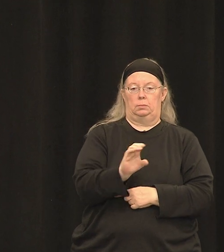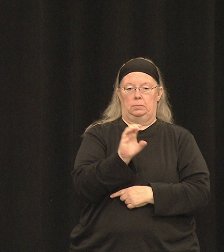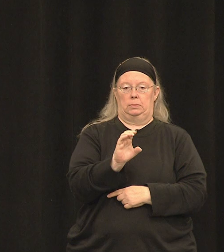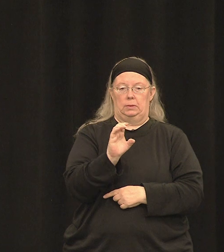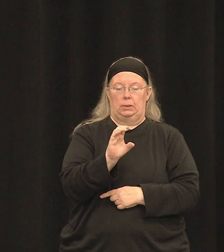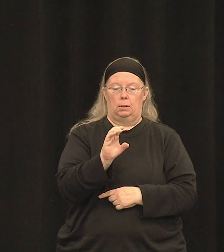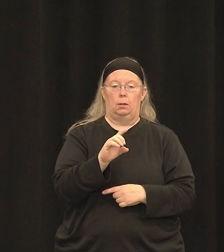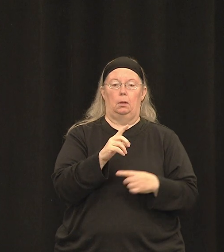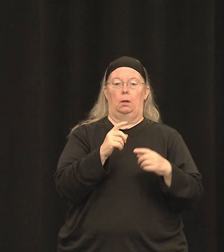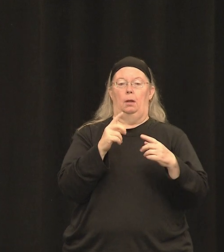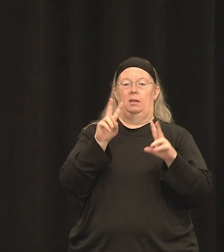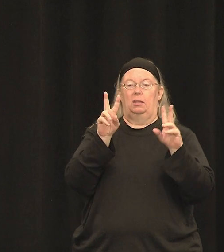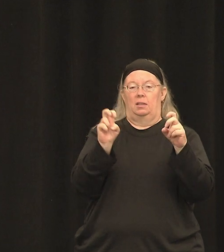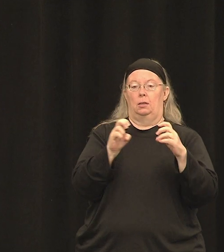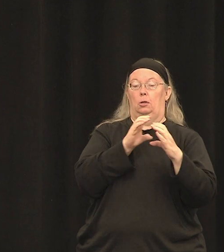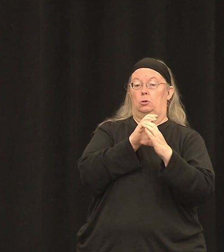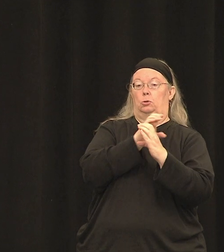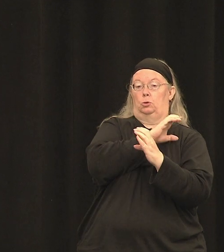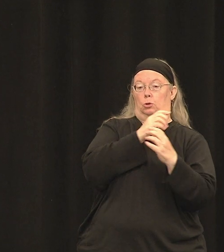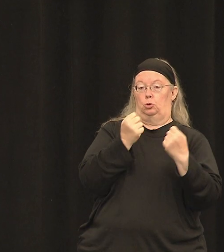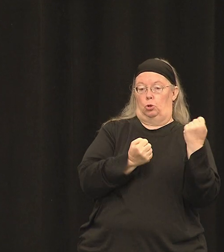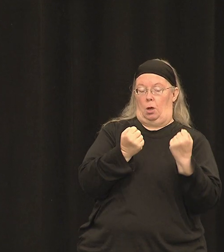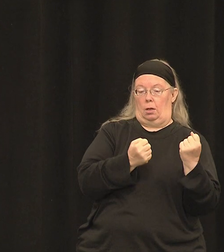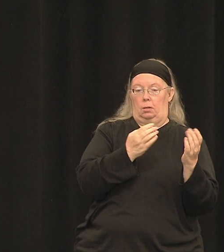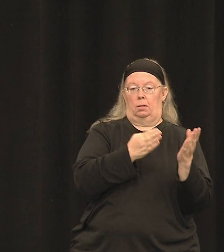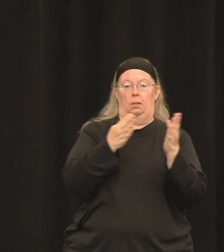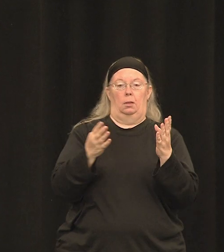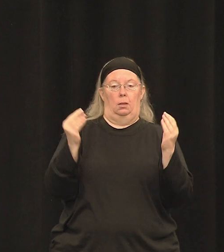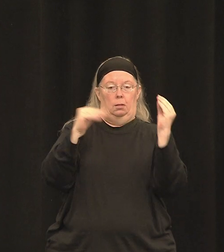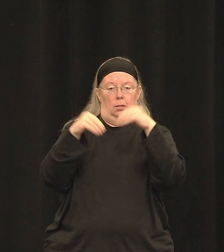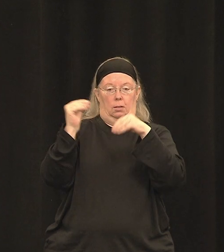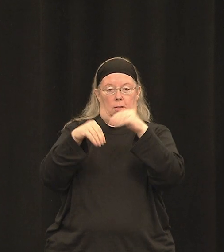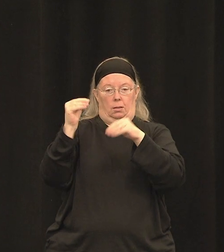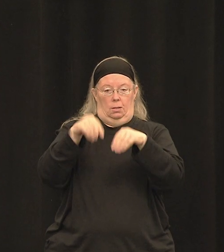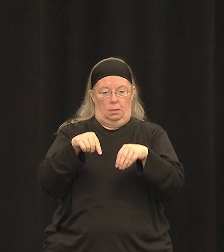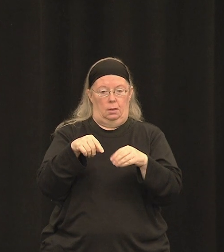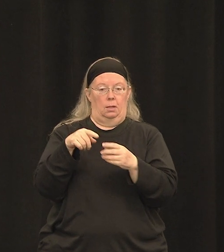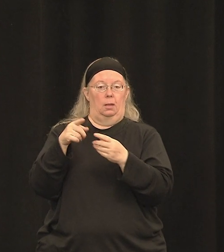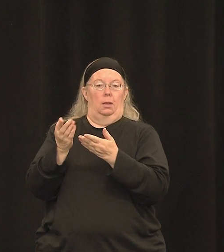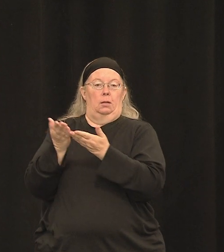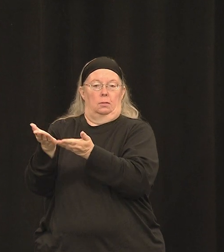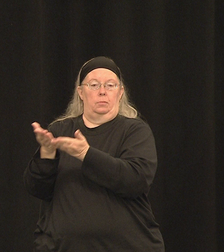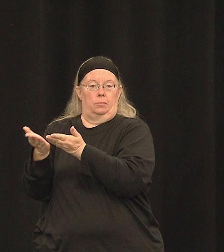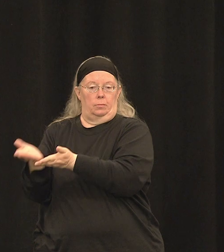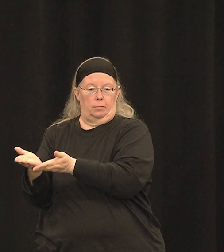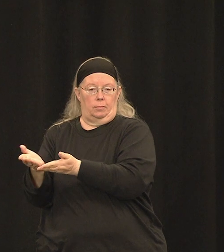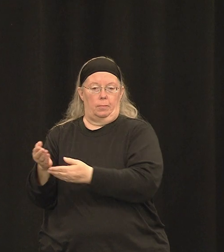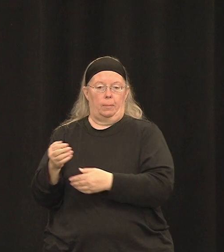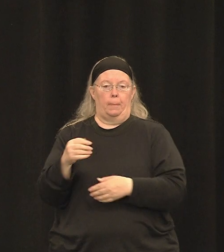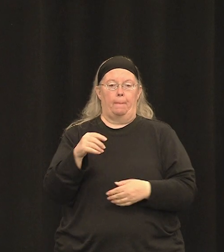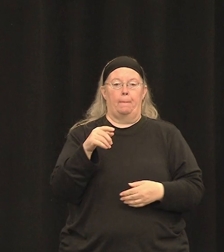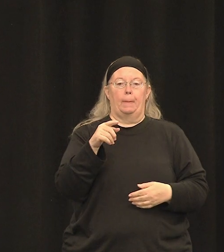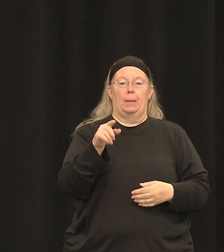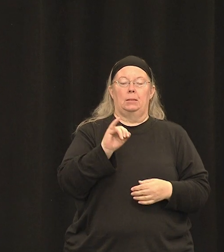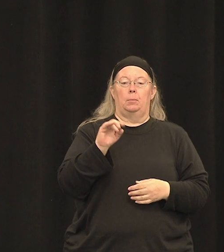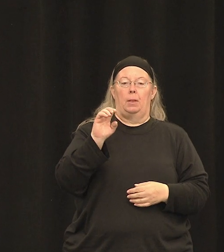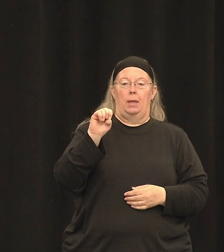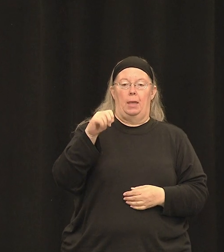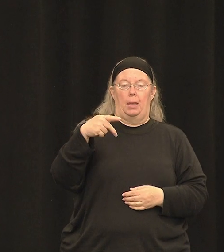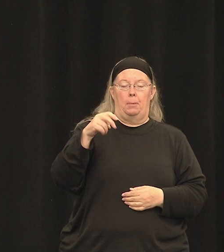capsid. This came out of the work at Luc Vandenberg's lab at Mass Eye near Harvard. We are using a novel capsid